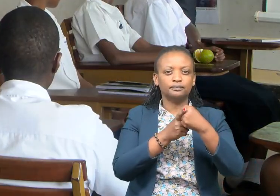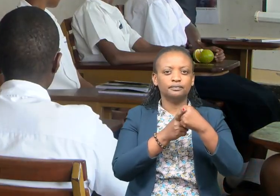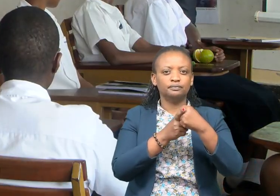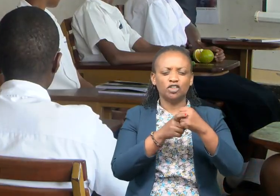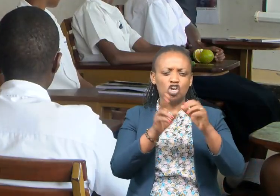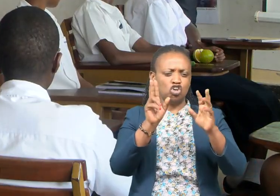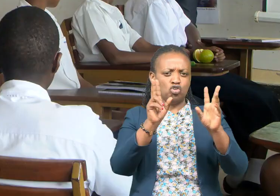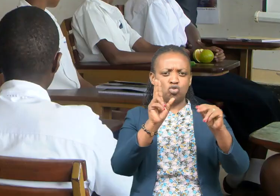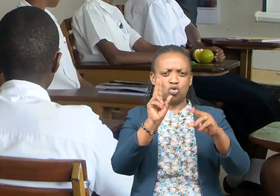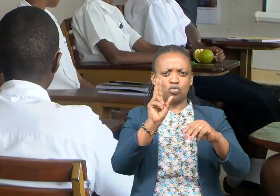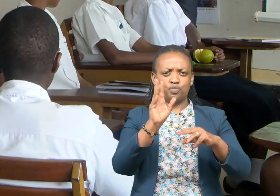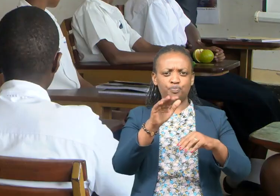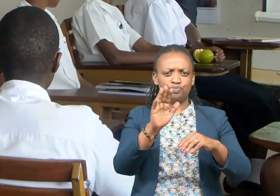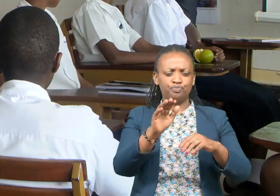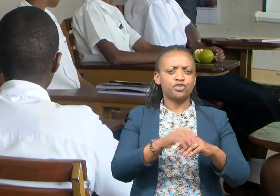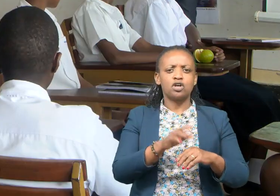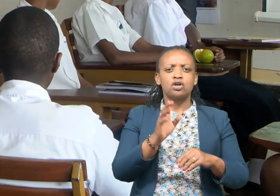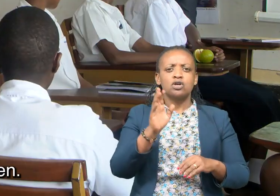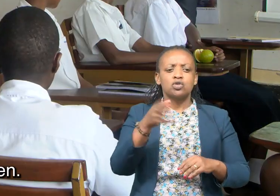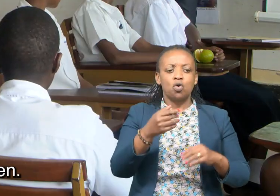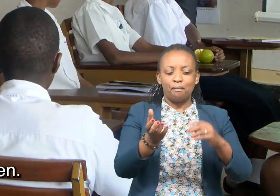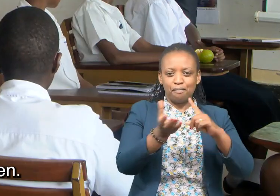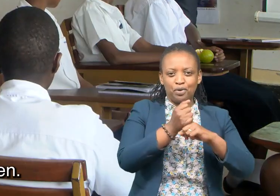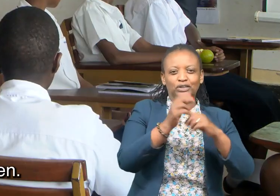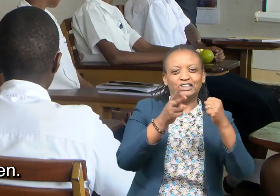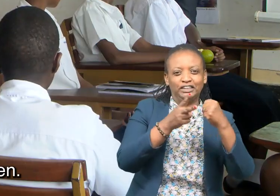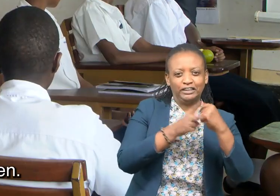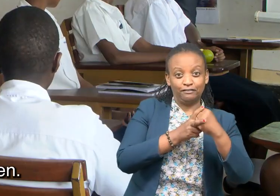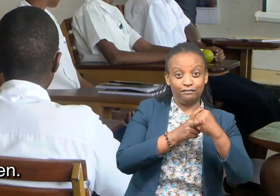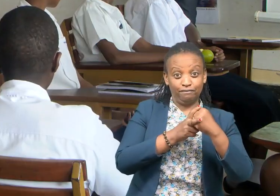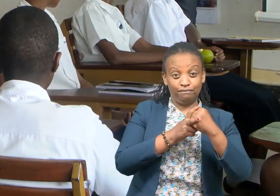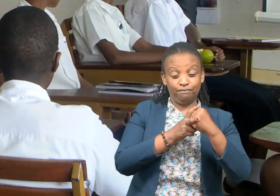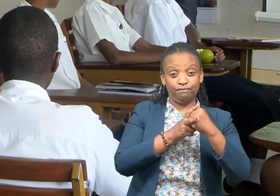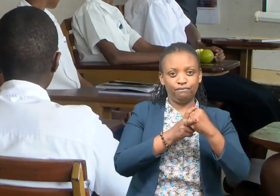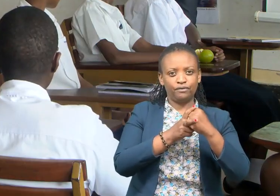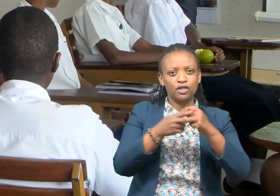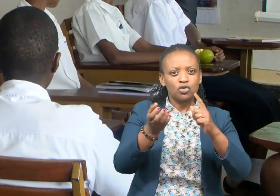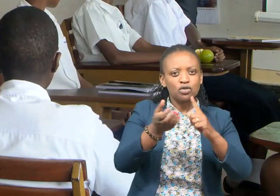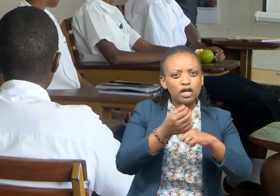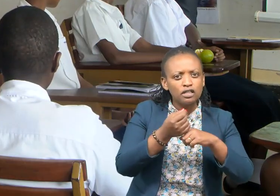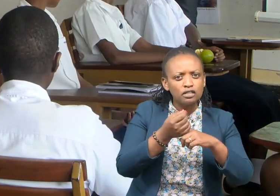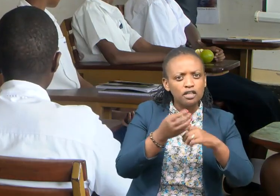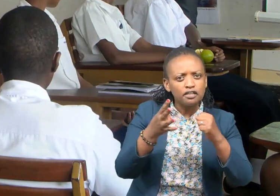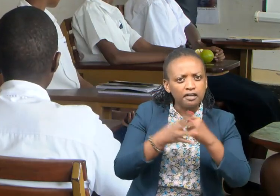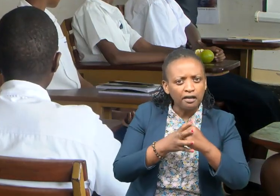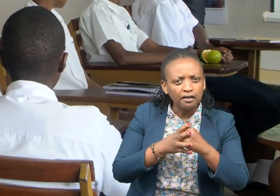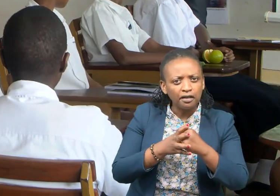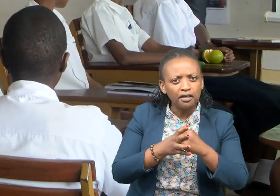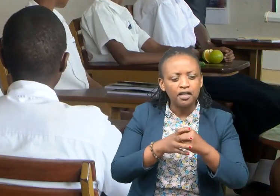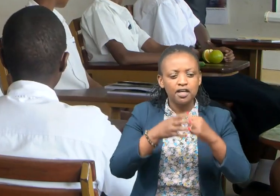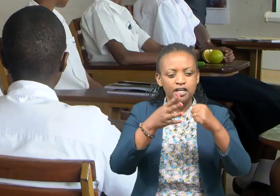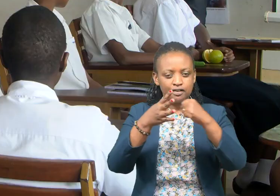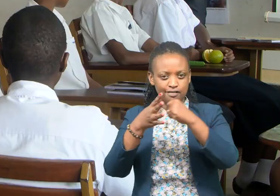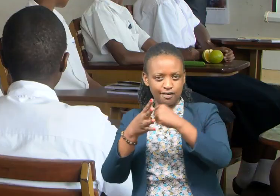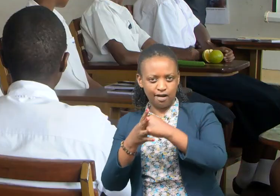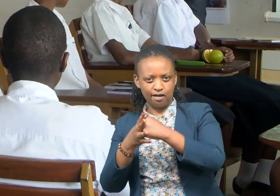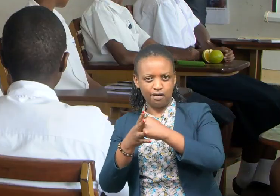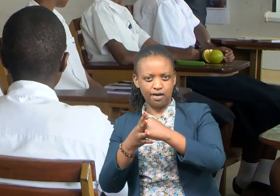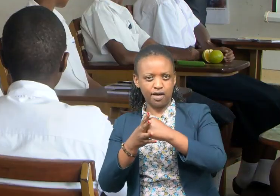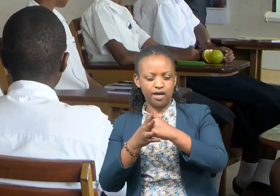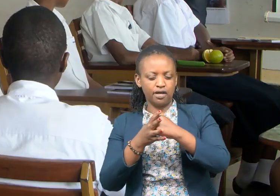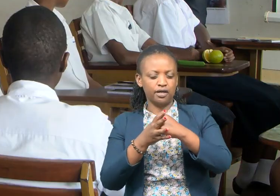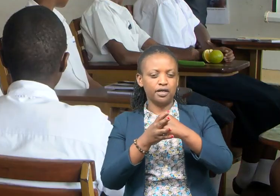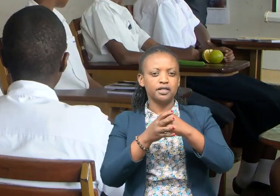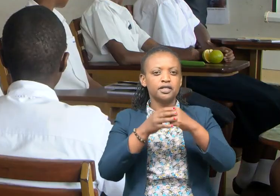6, no, okay, you get 7, you get 9,